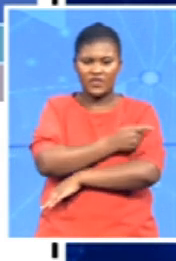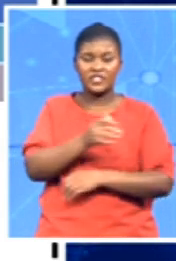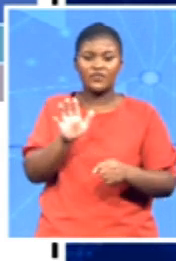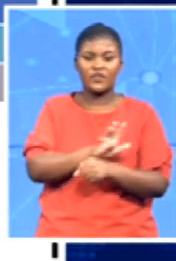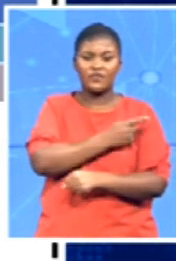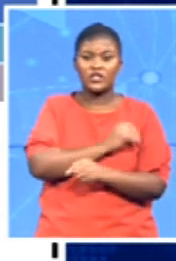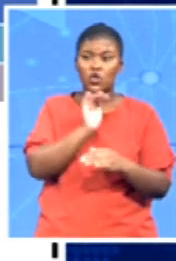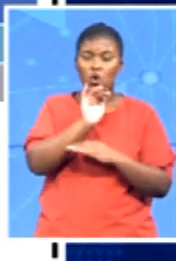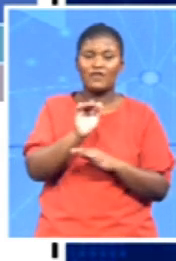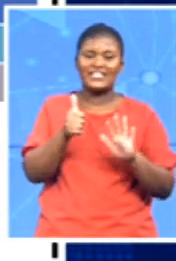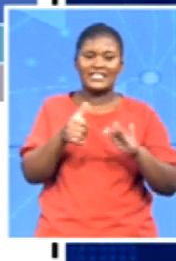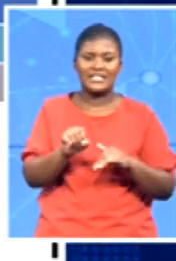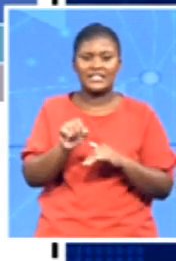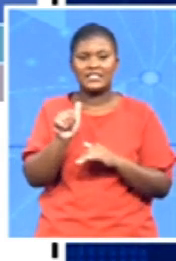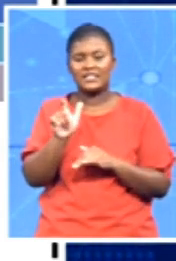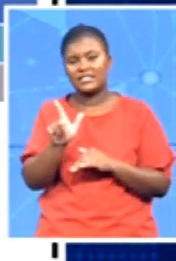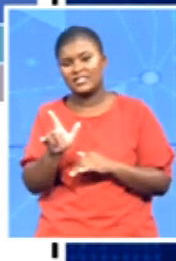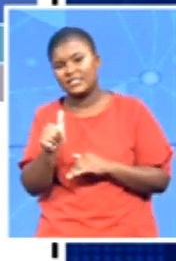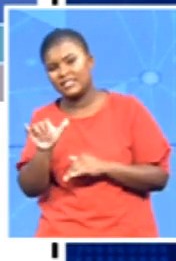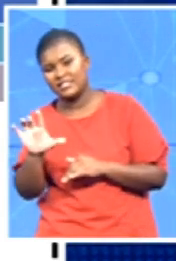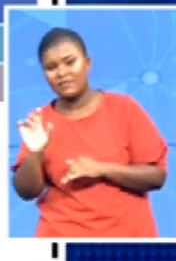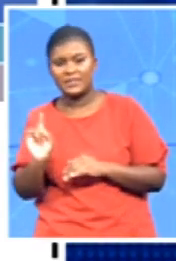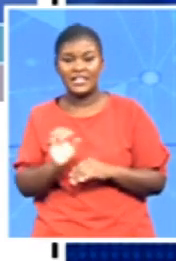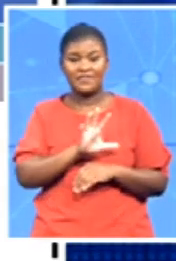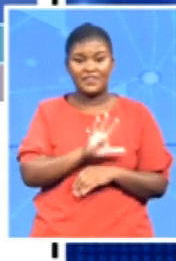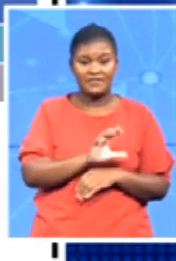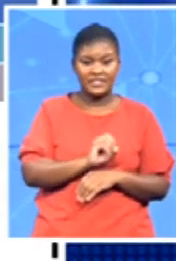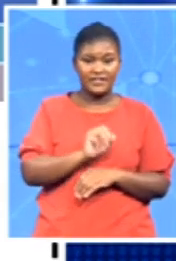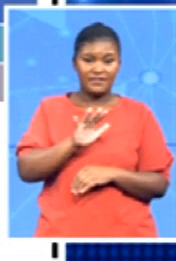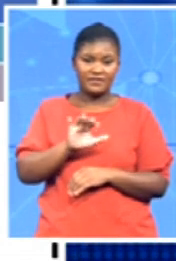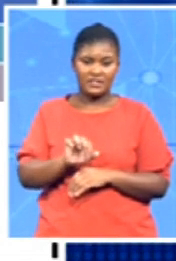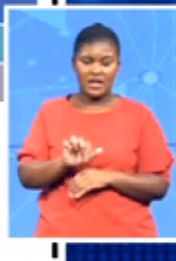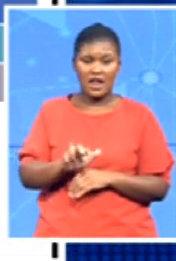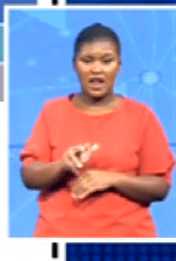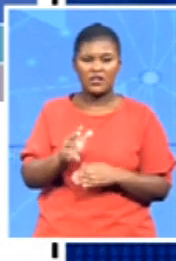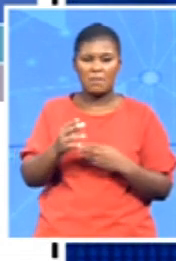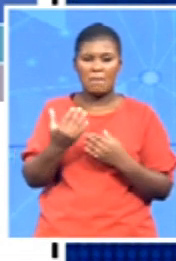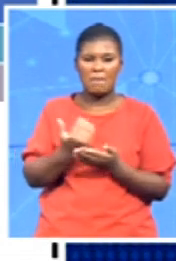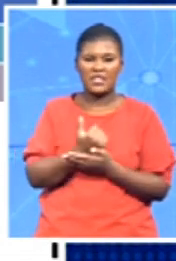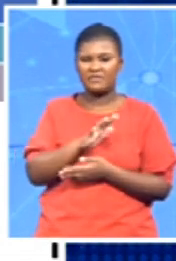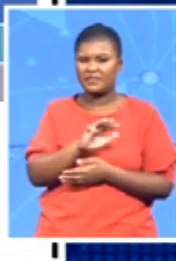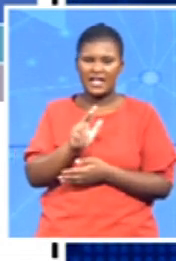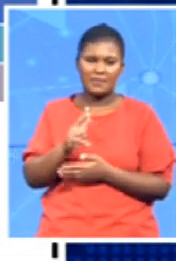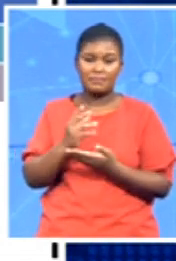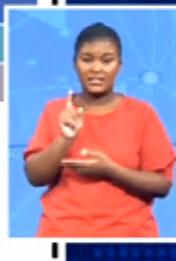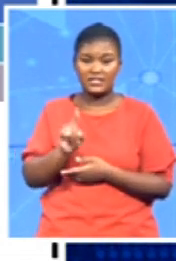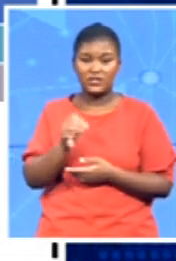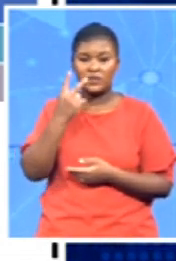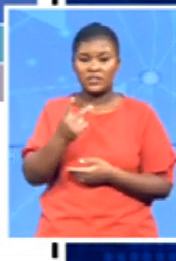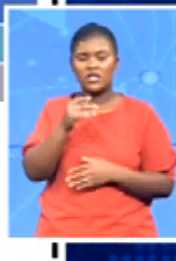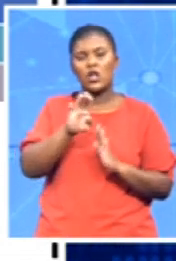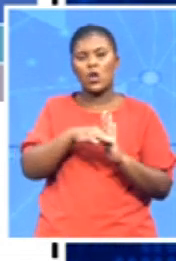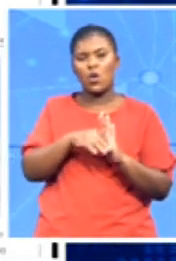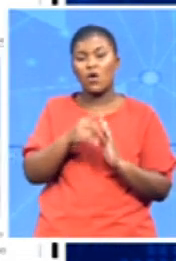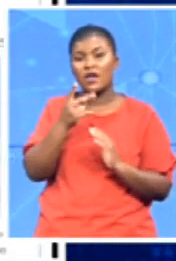67%, 50 to 59, just short of 60%, 58%, and then it gets lower all the way down to only 2% of the 12